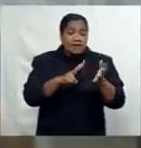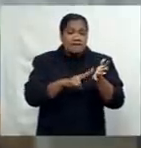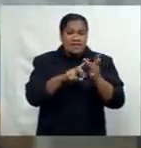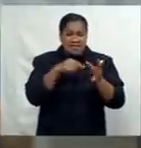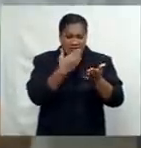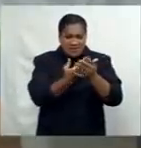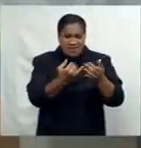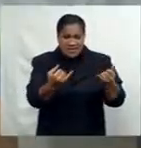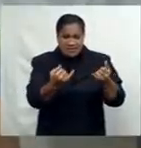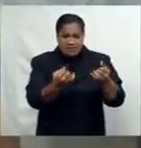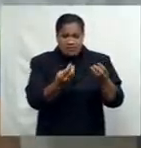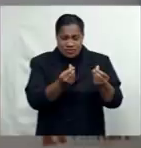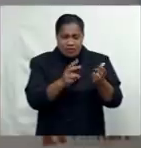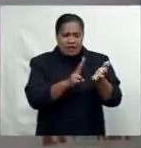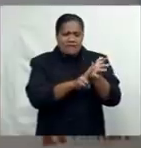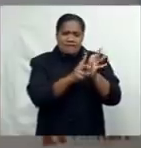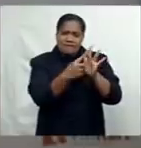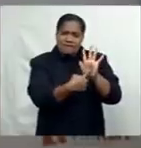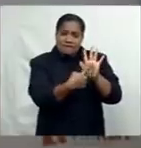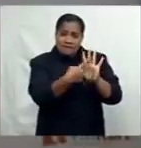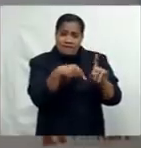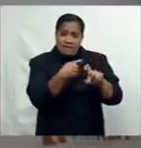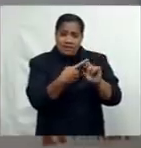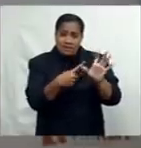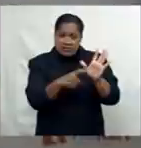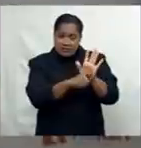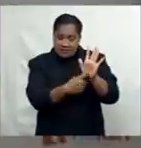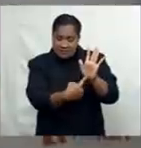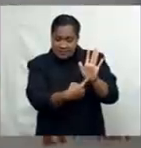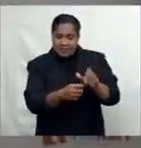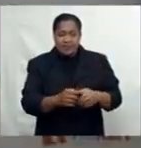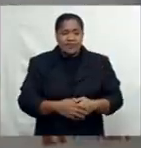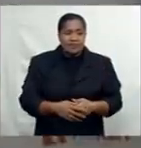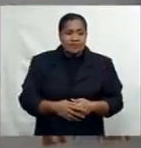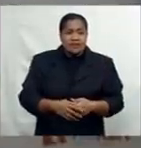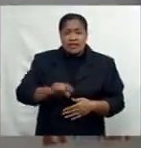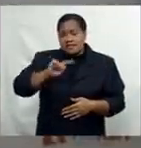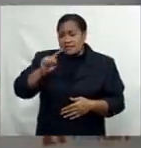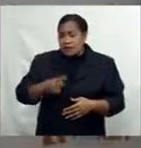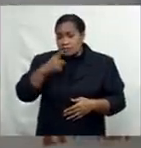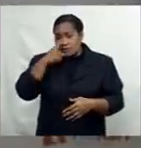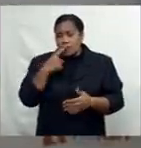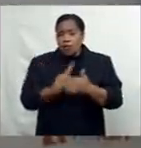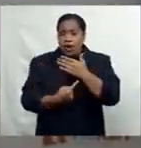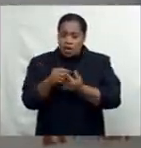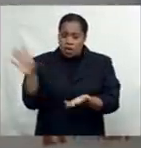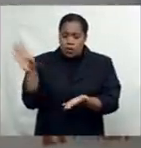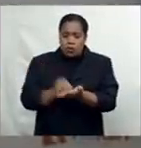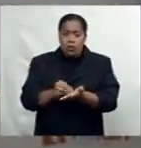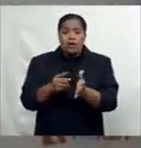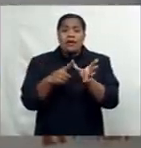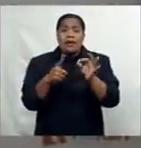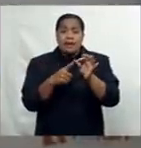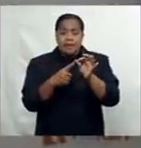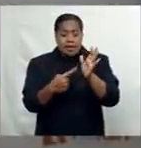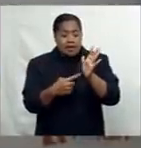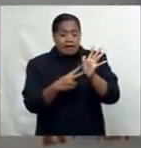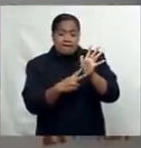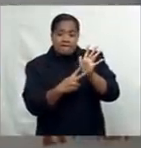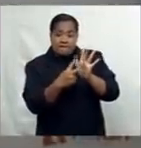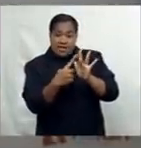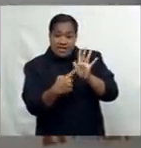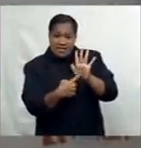infrastructure. The infrastructure is already there. 1,000 people have downloaded the VT card app so far on their